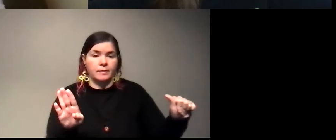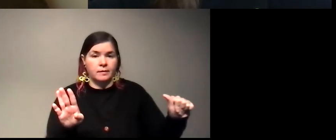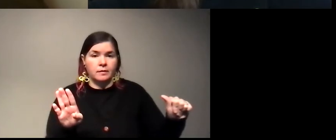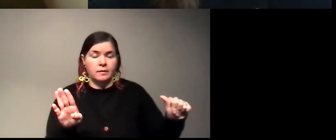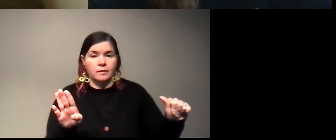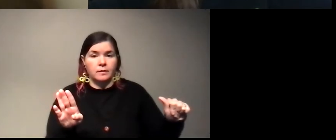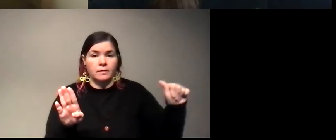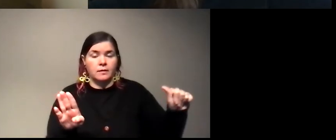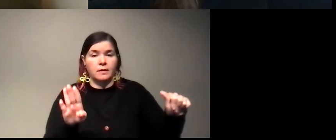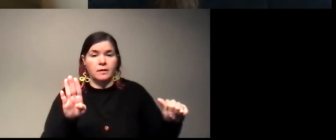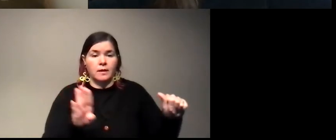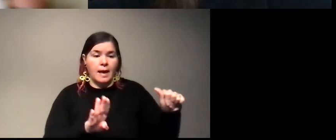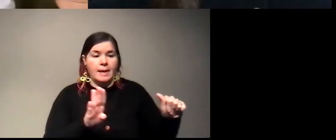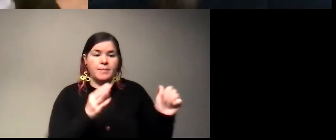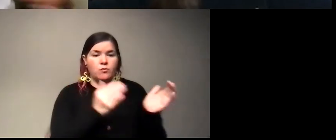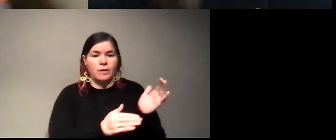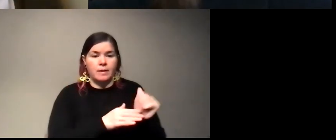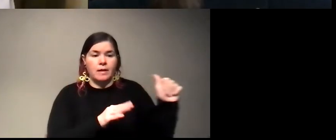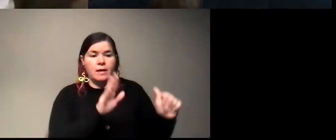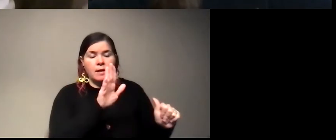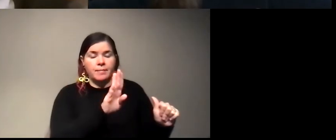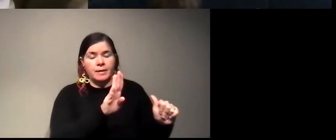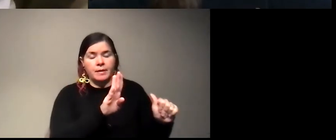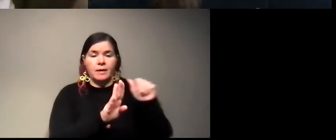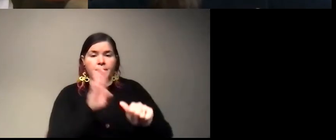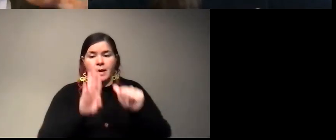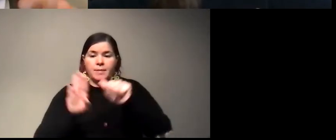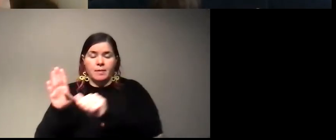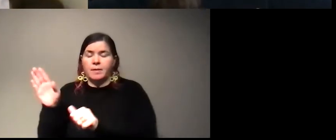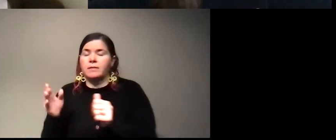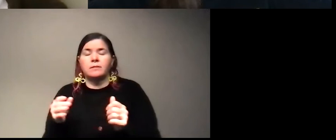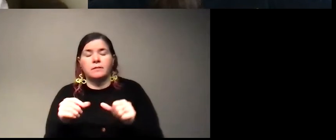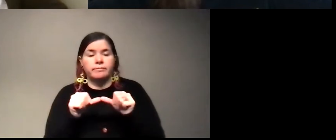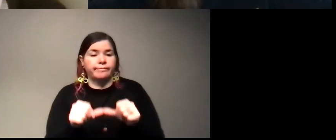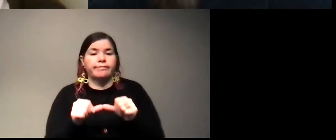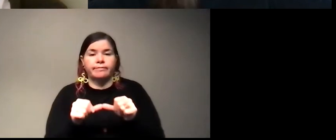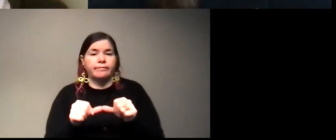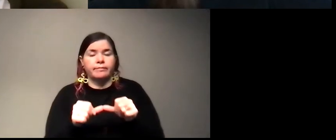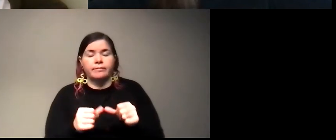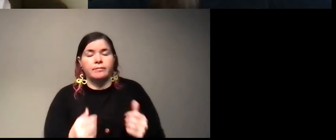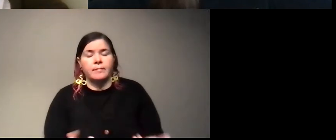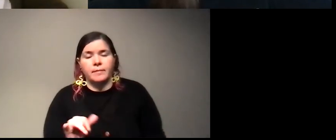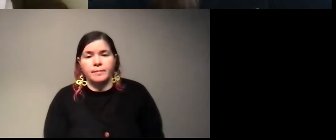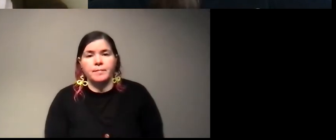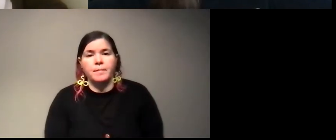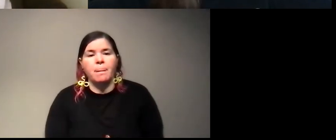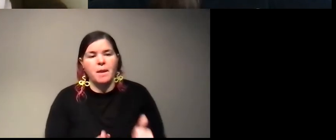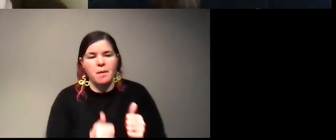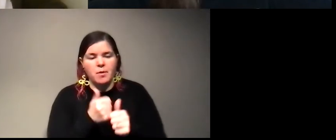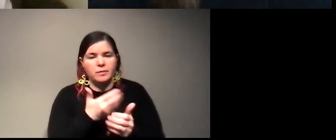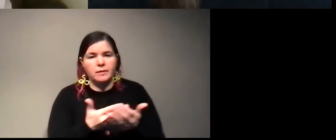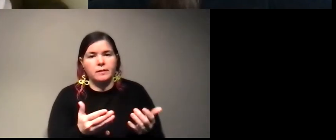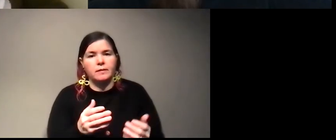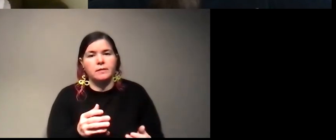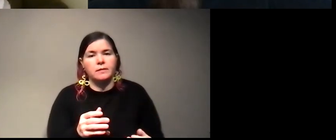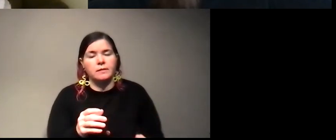just A and B repeating for however long they repeat for. So that's what a polymer is. So most things, so something like